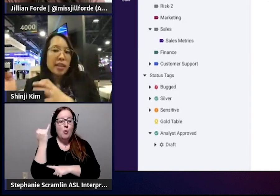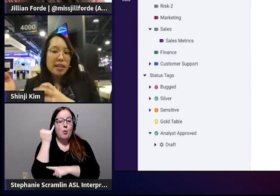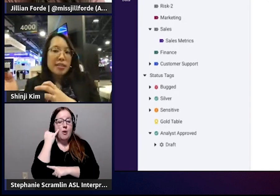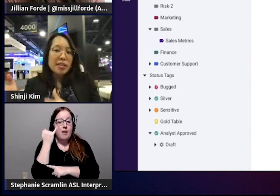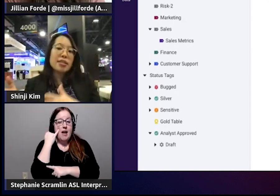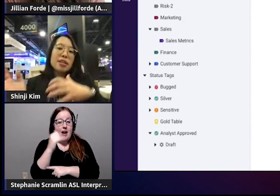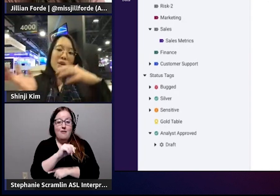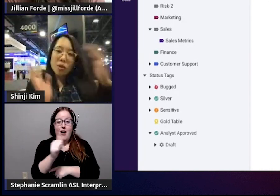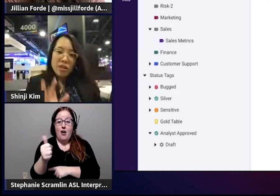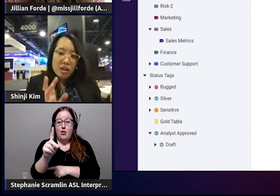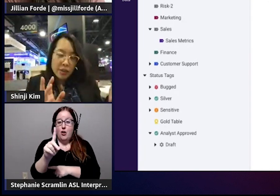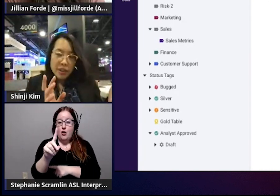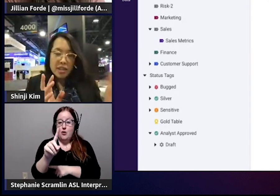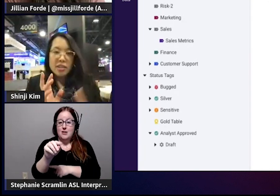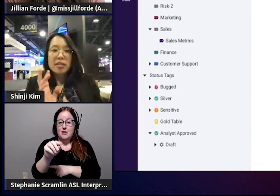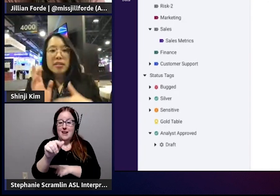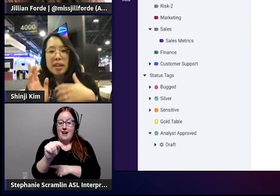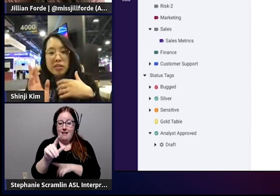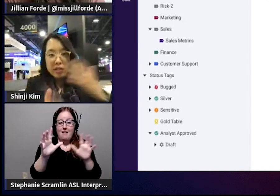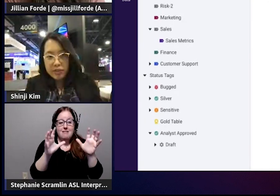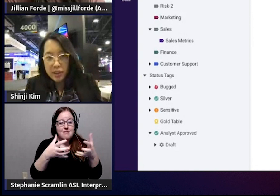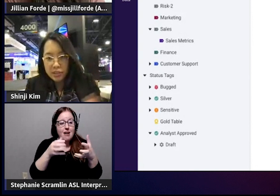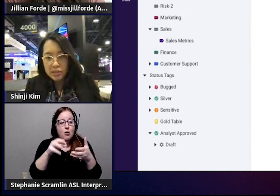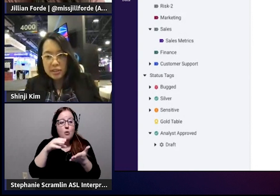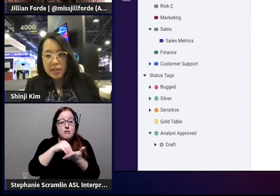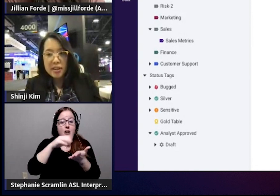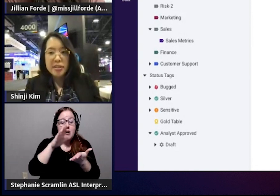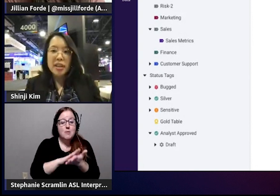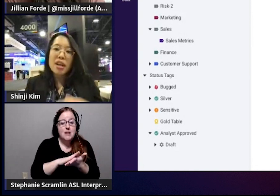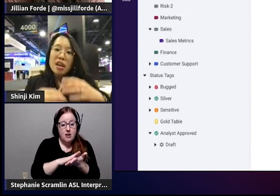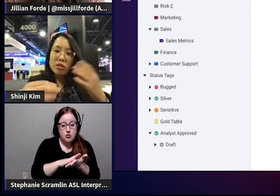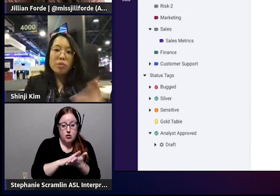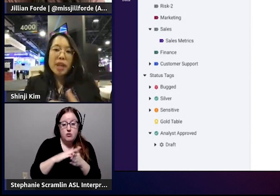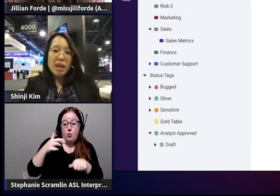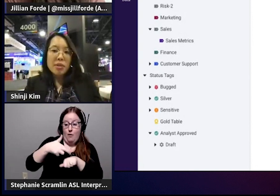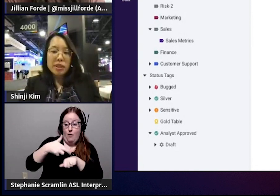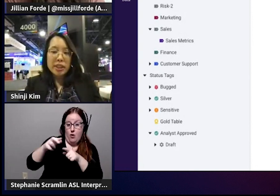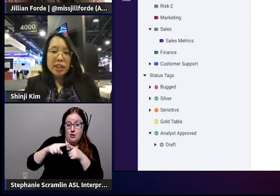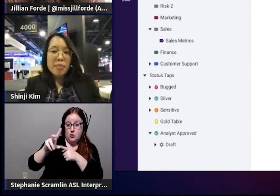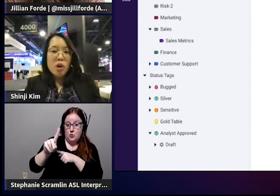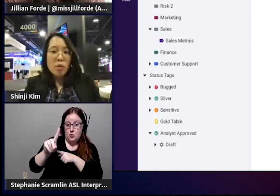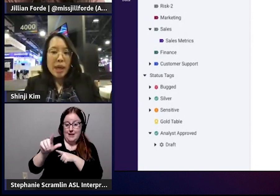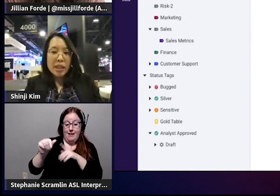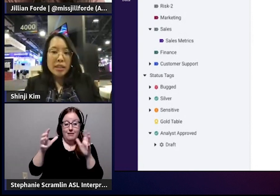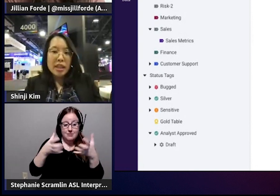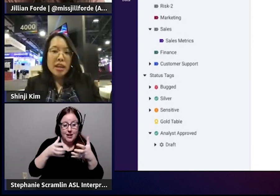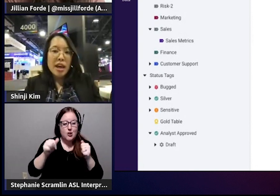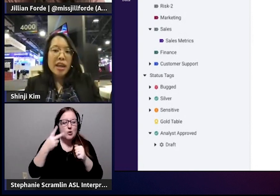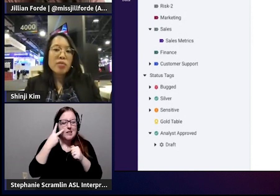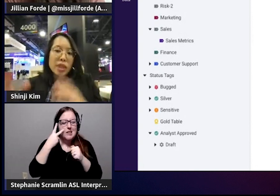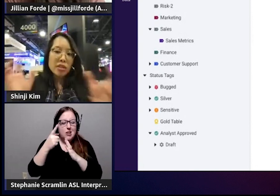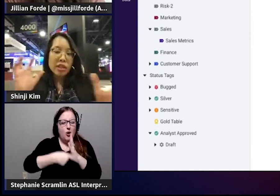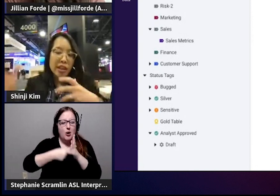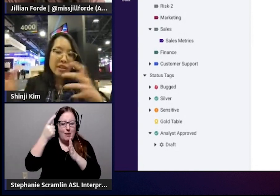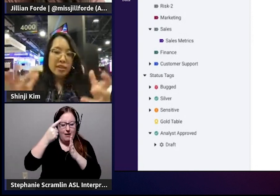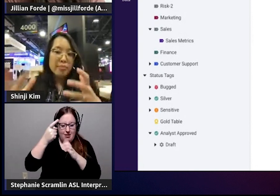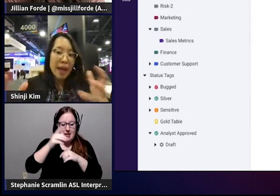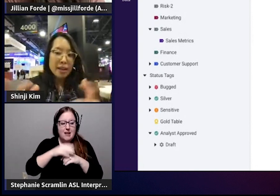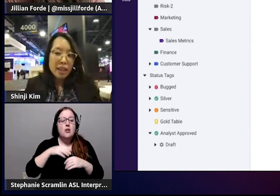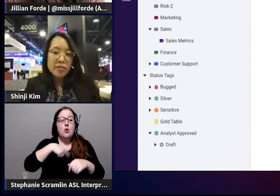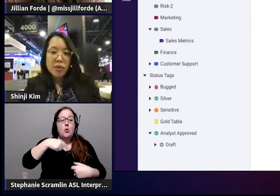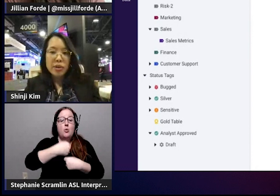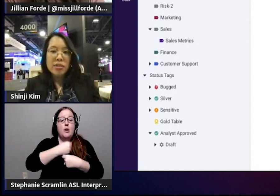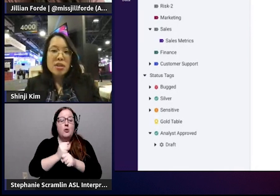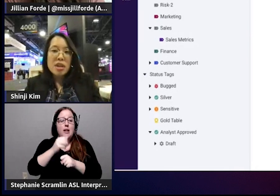other data sets or documentation that's referring to this data set, you'll be able to see them automatically, and we create this